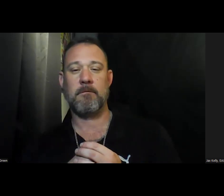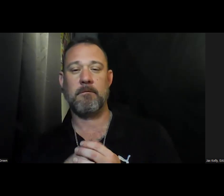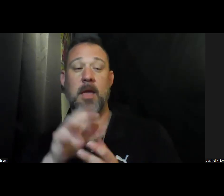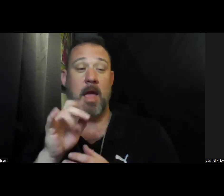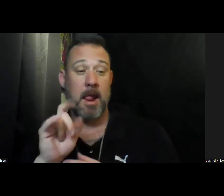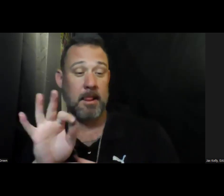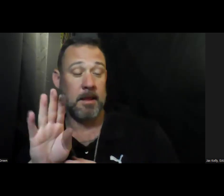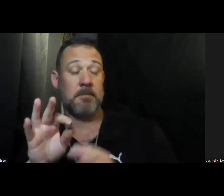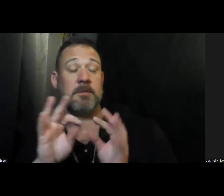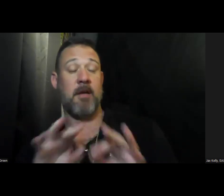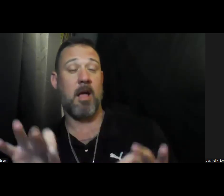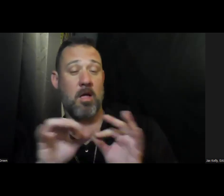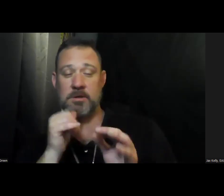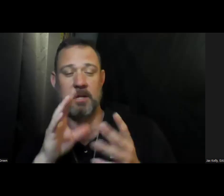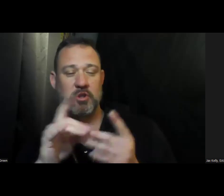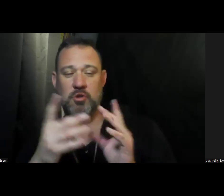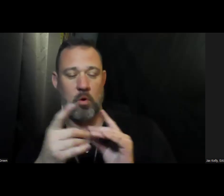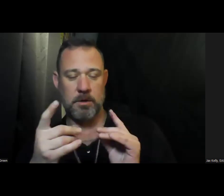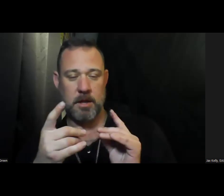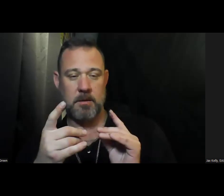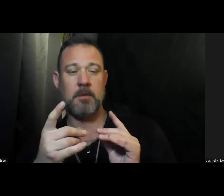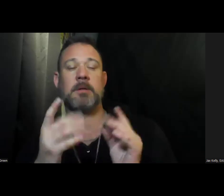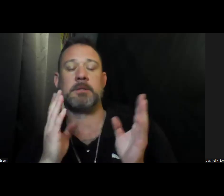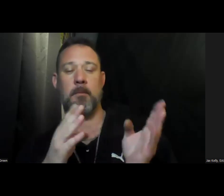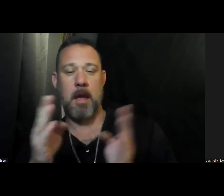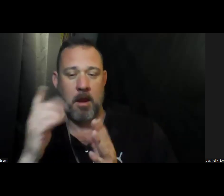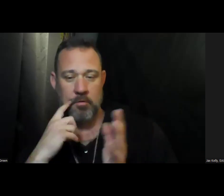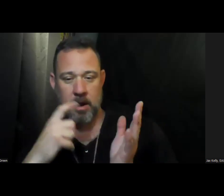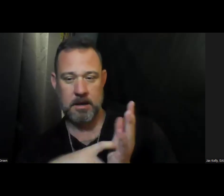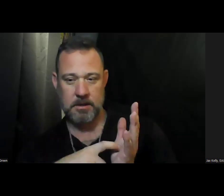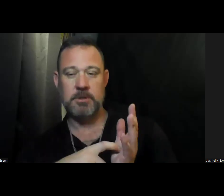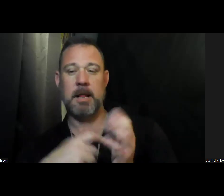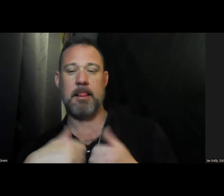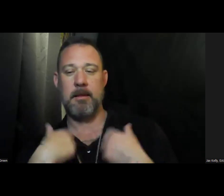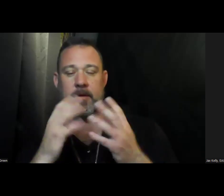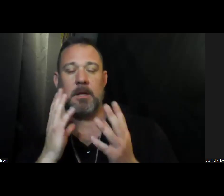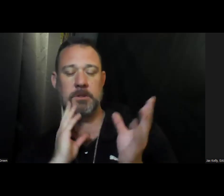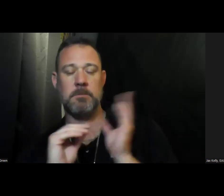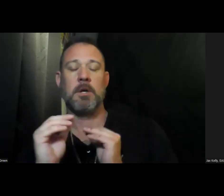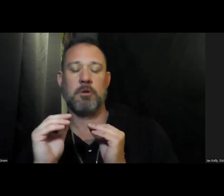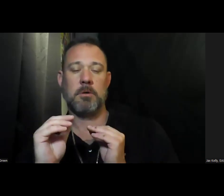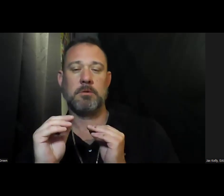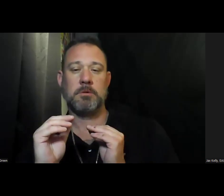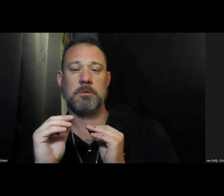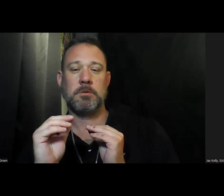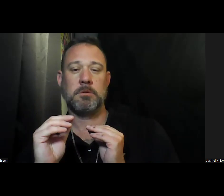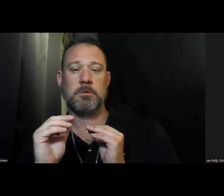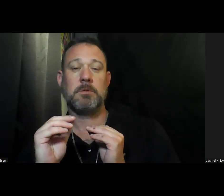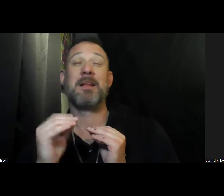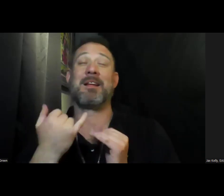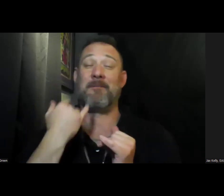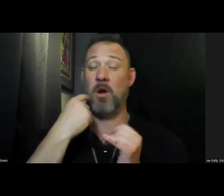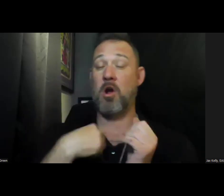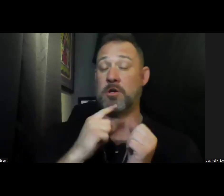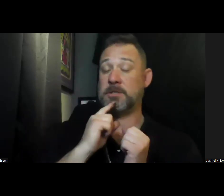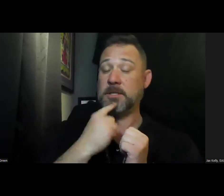AdLib's value is not just storytelling. It is a pattern recognition grounded in lived experience. And if we are